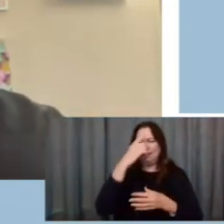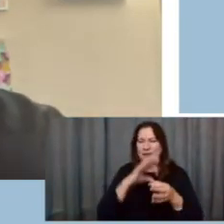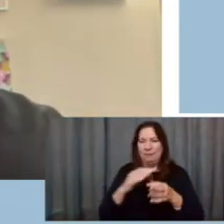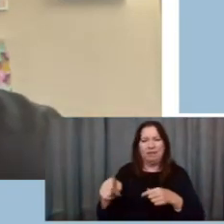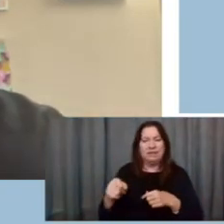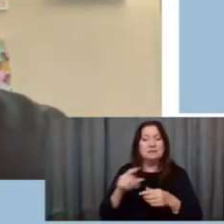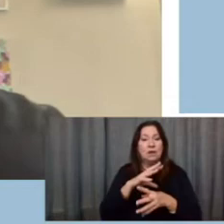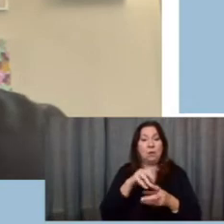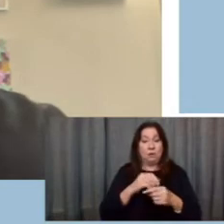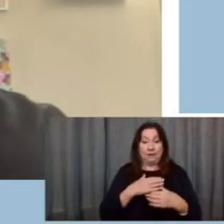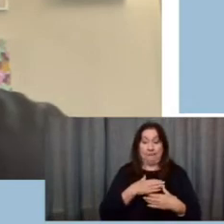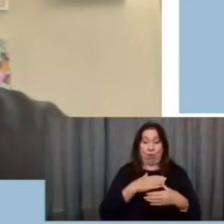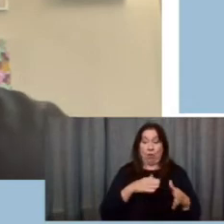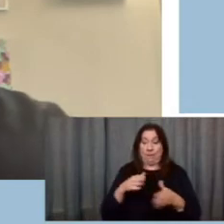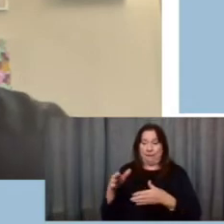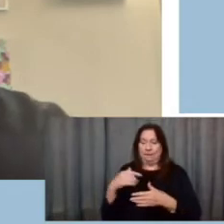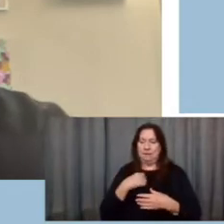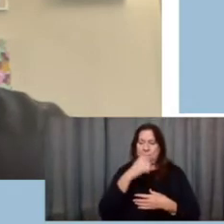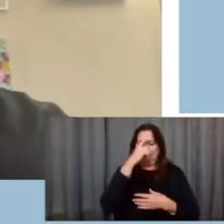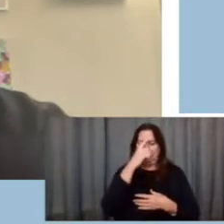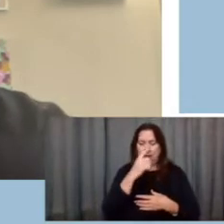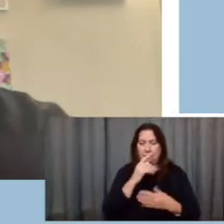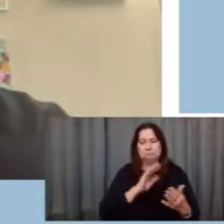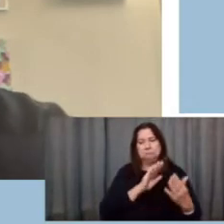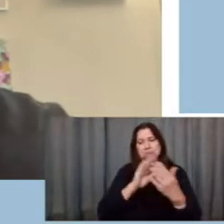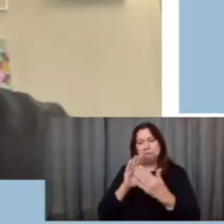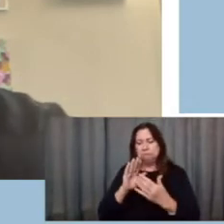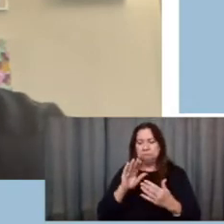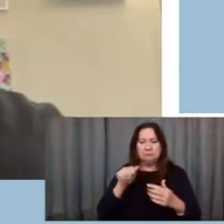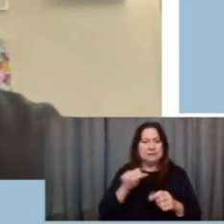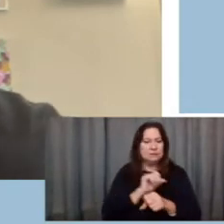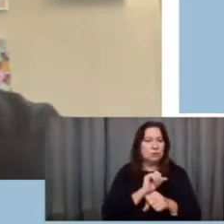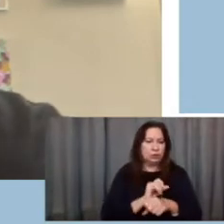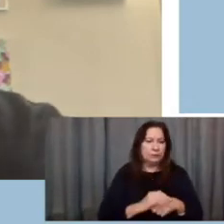own methodology and when I'm thinking about this work.